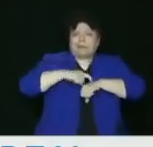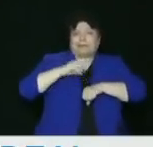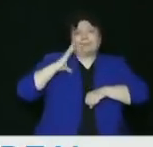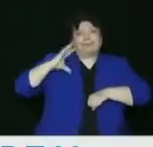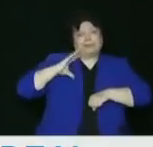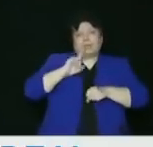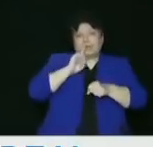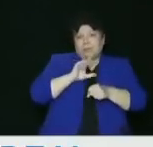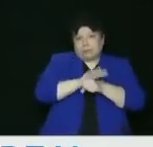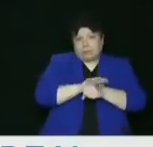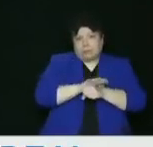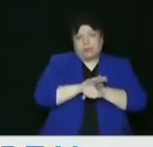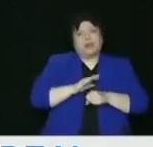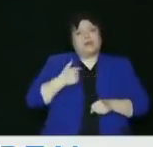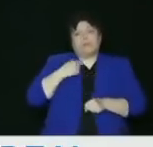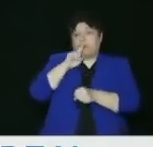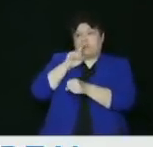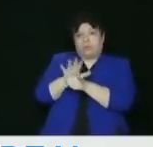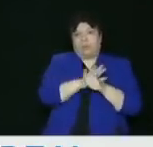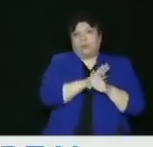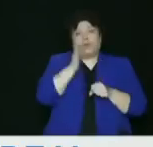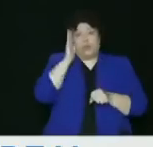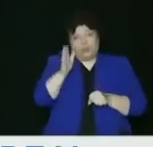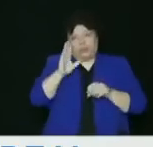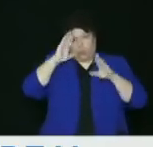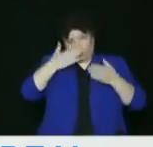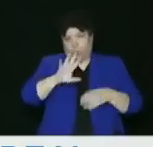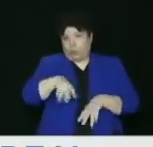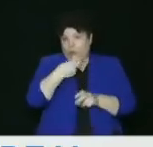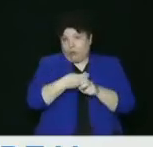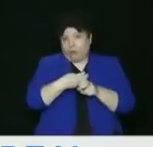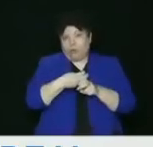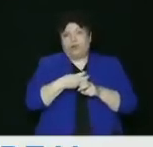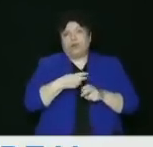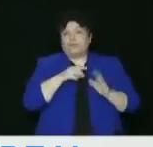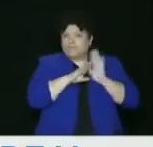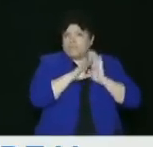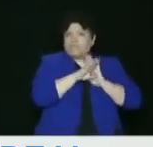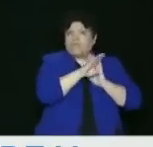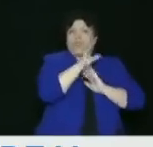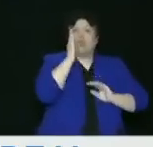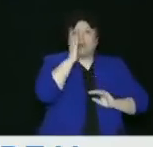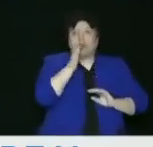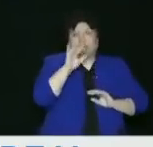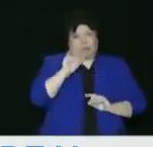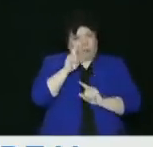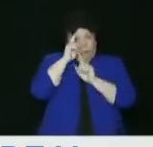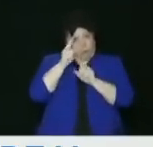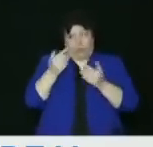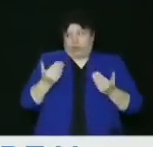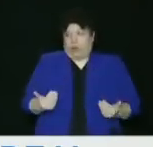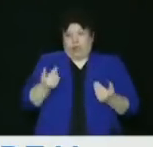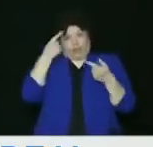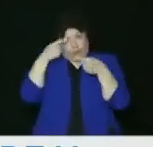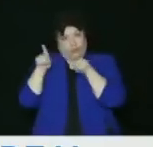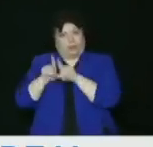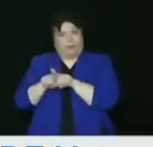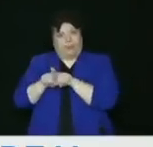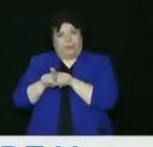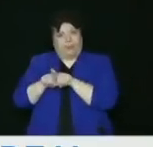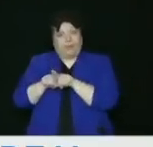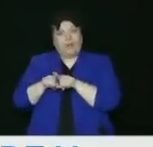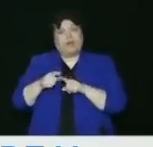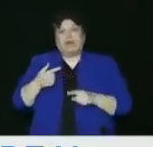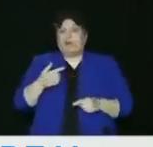work hard on and constructively on. And that's what this agreement is about. It's about fulfilling